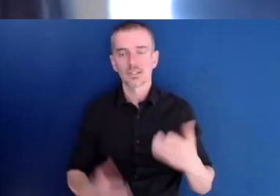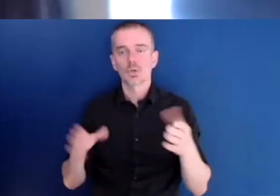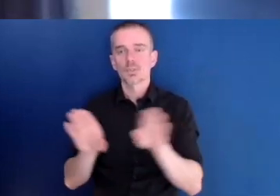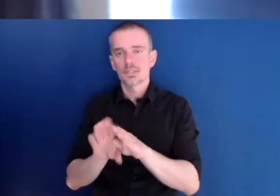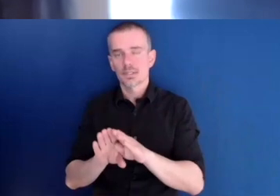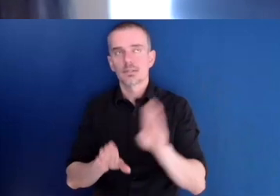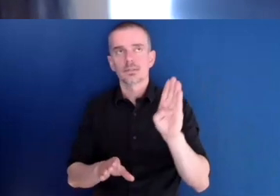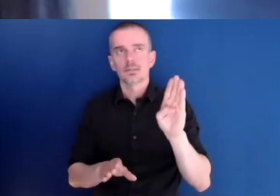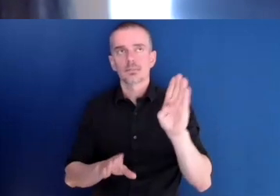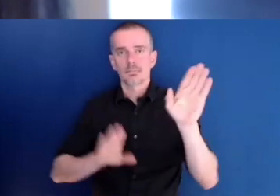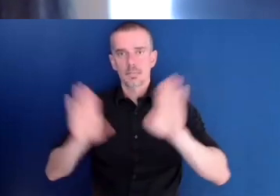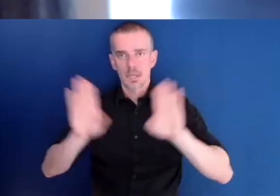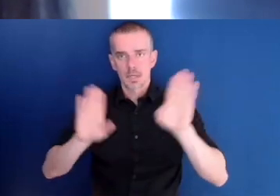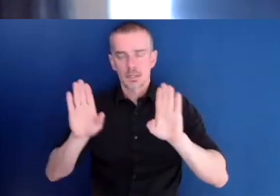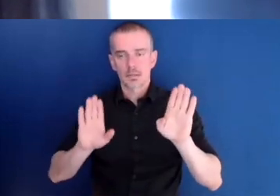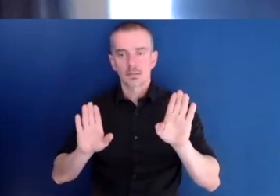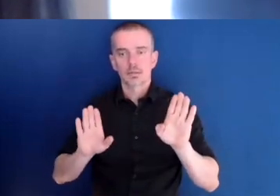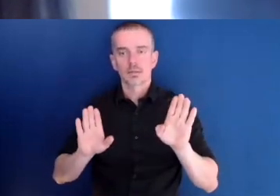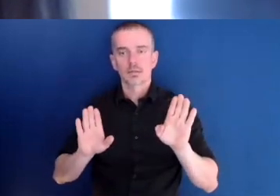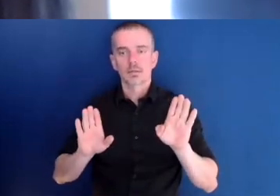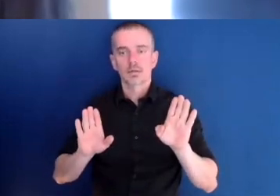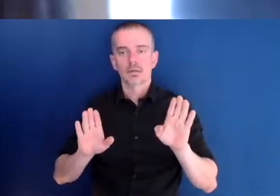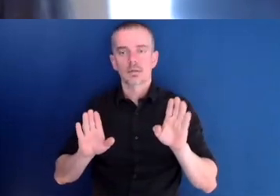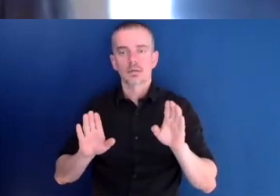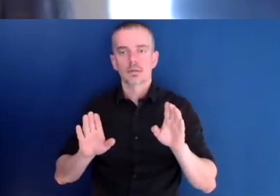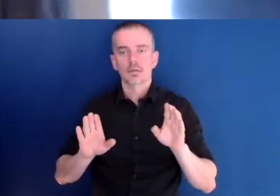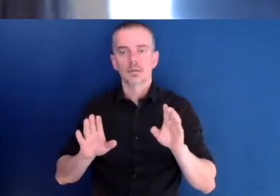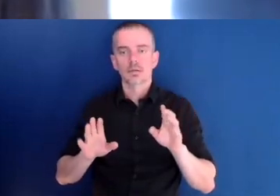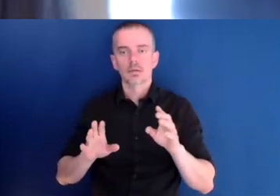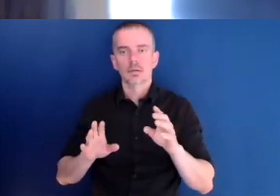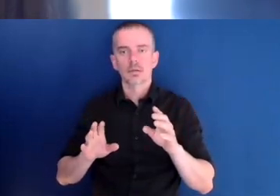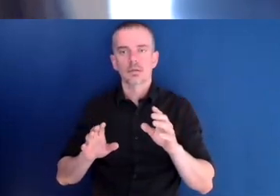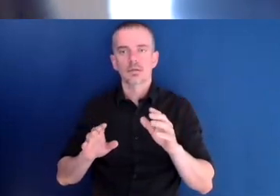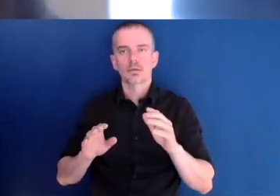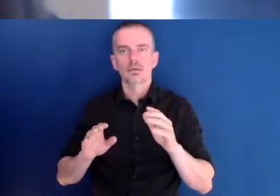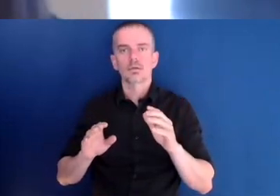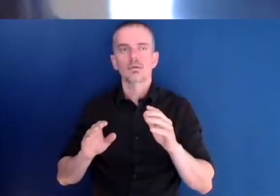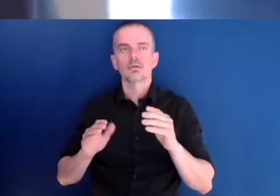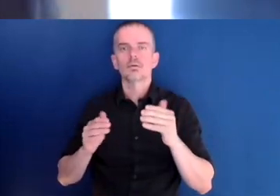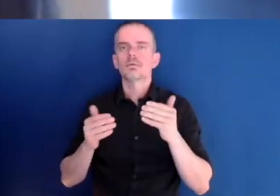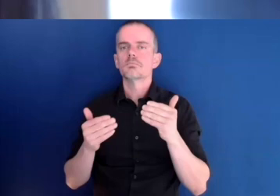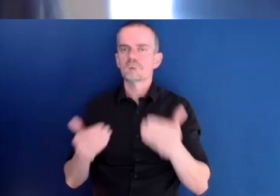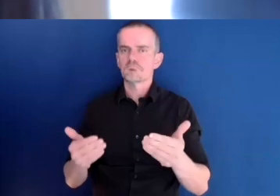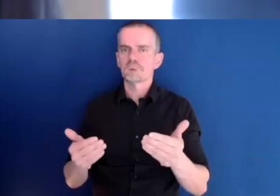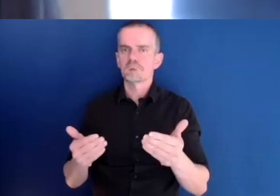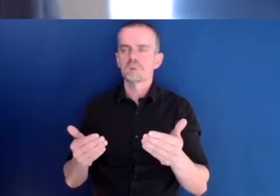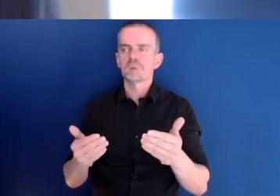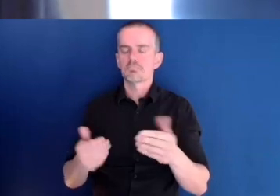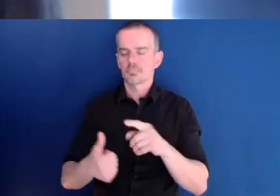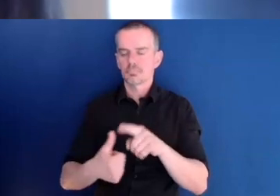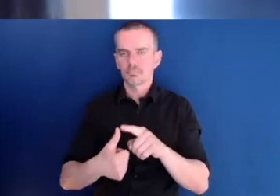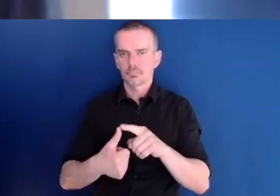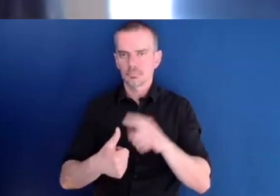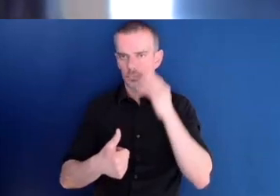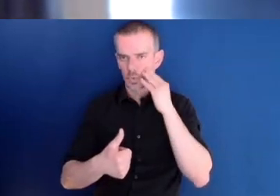bid is, you'll want to follow that when you know the price